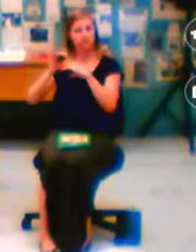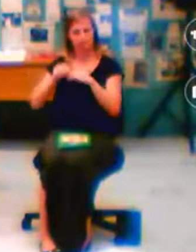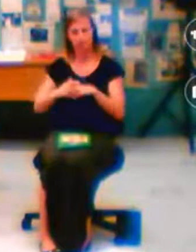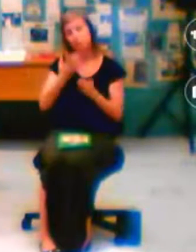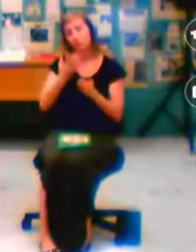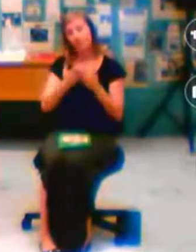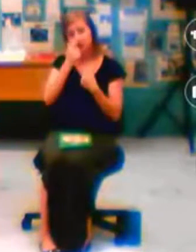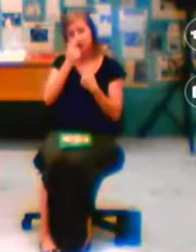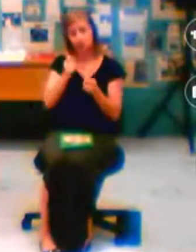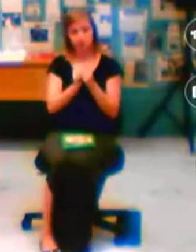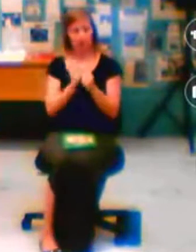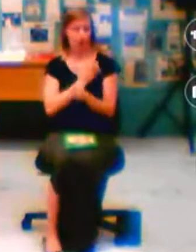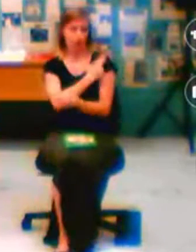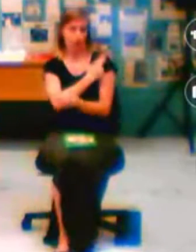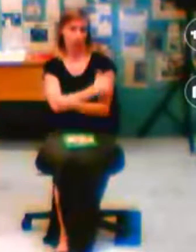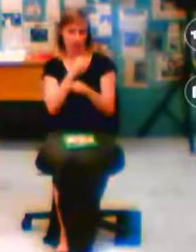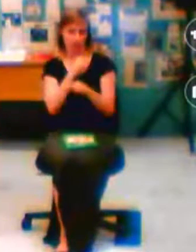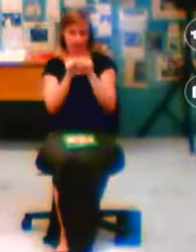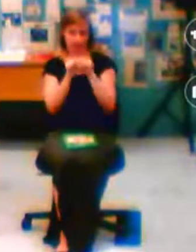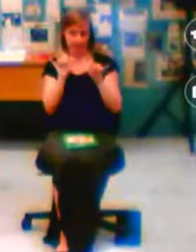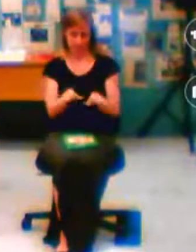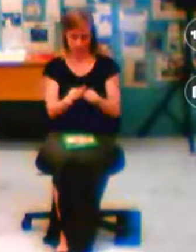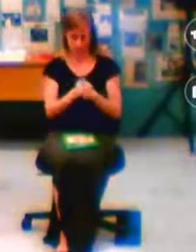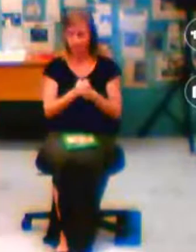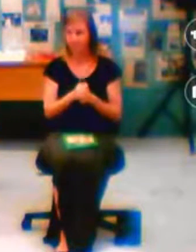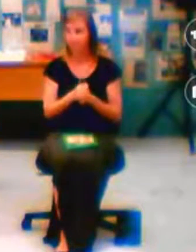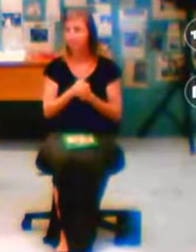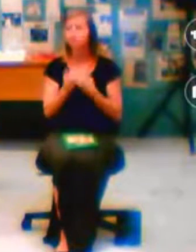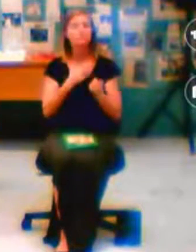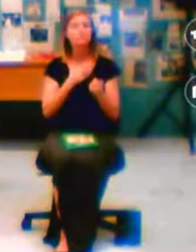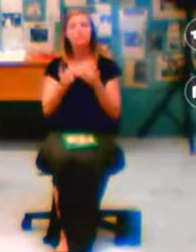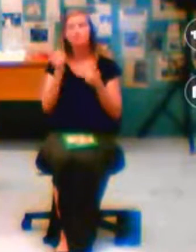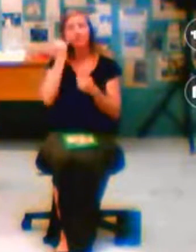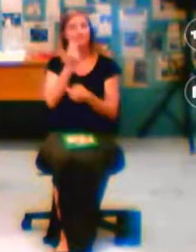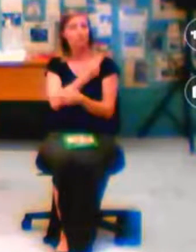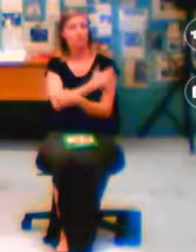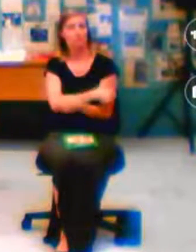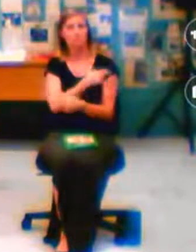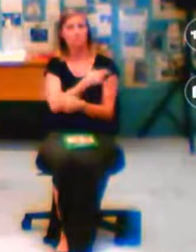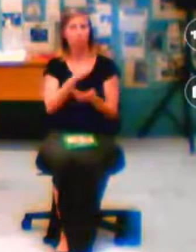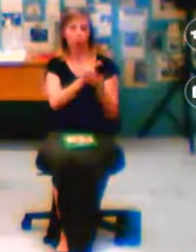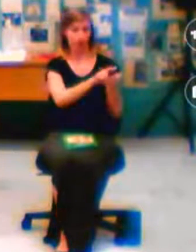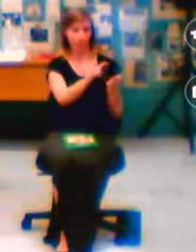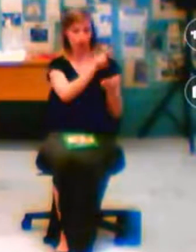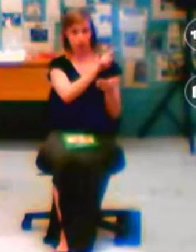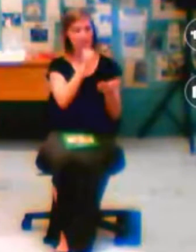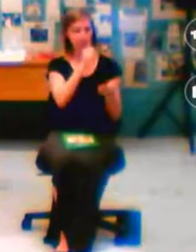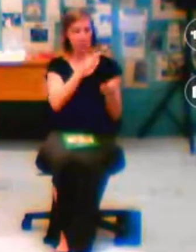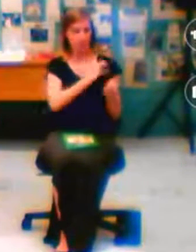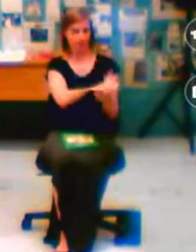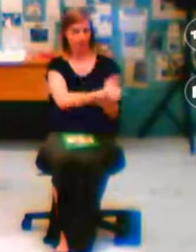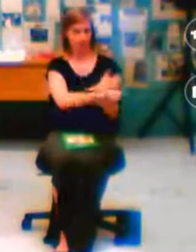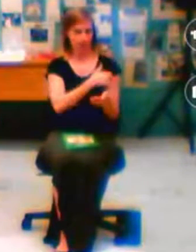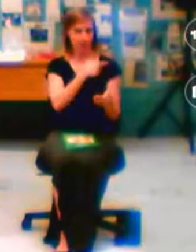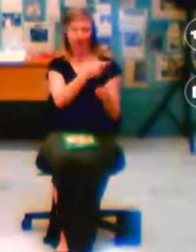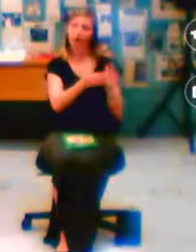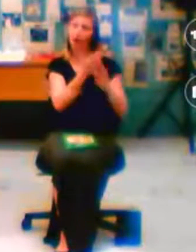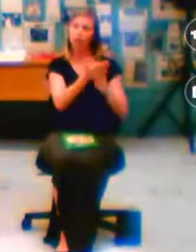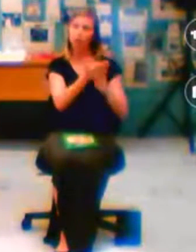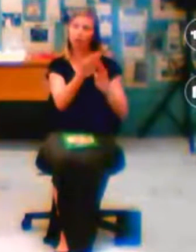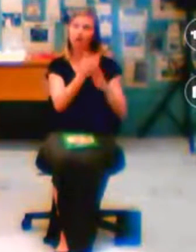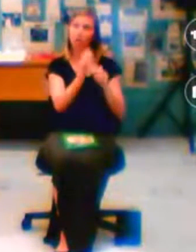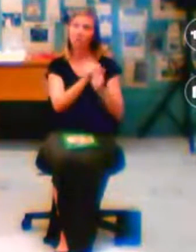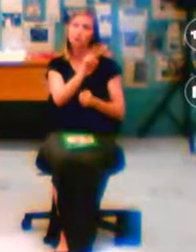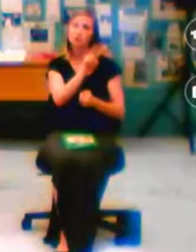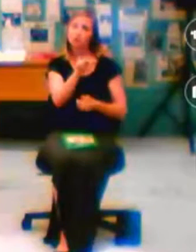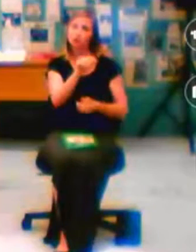providers market-based. Now, what it does do is it eliminates the need for there to be profit, right? So one of the interesting